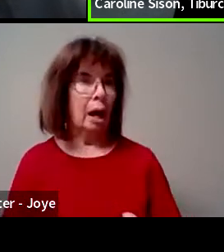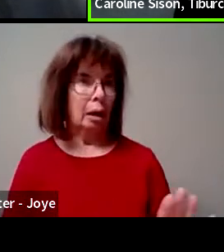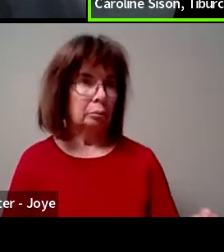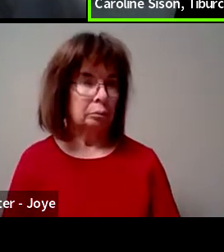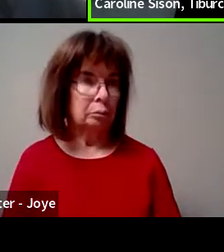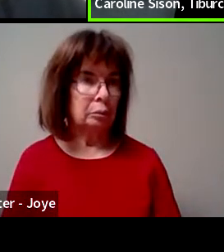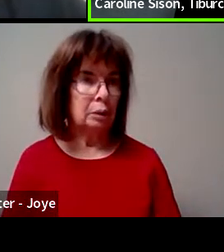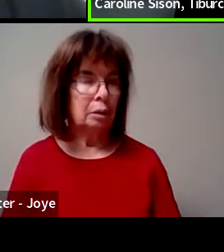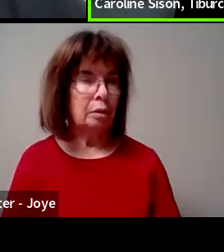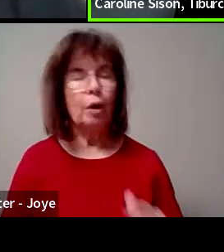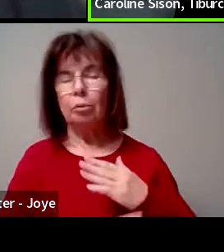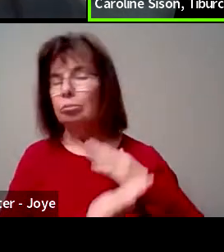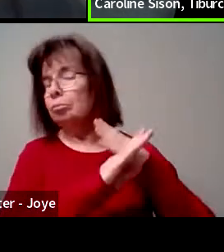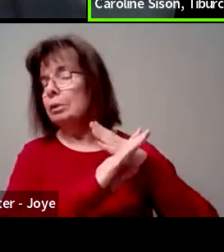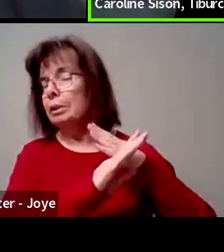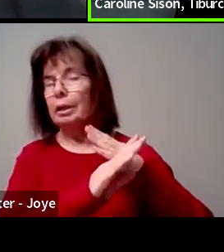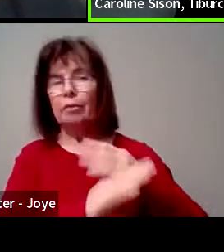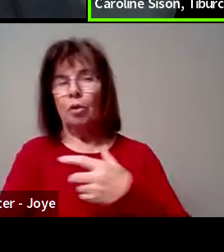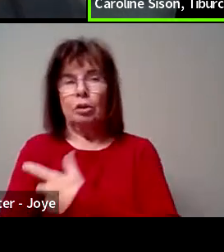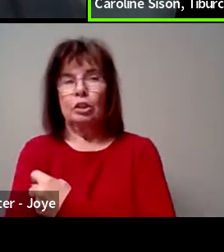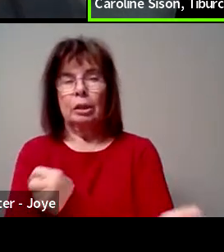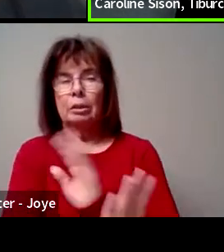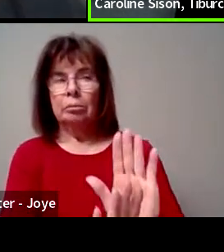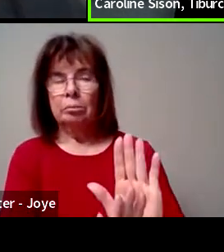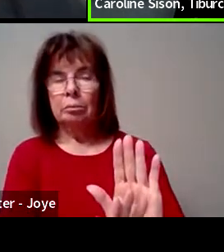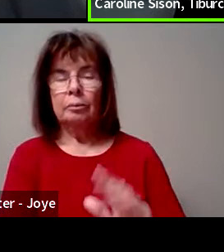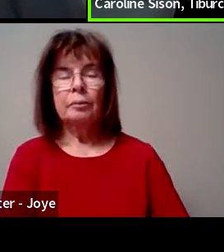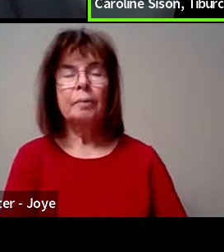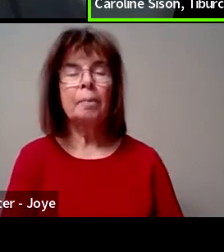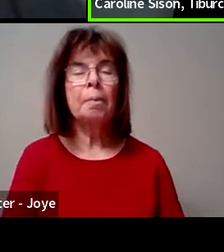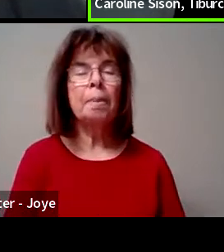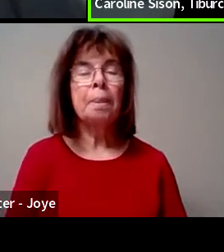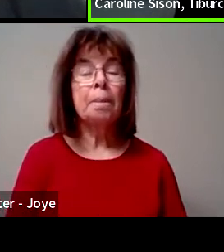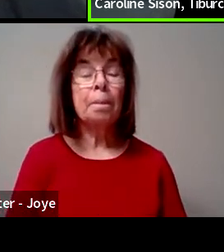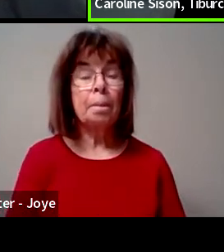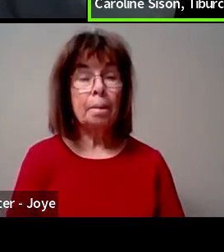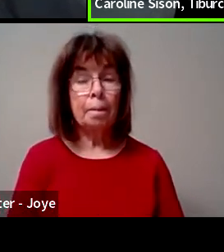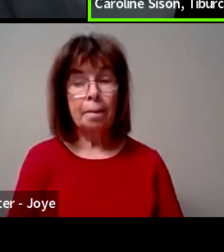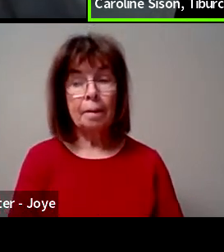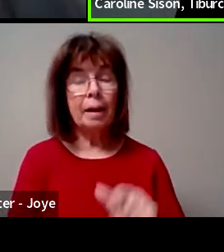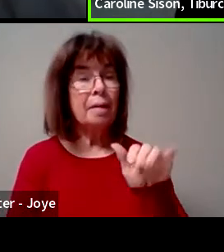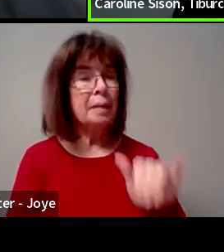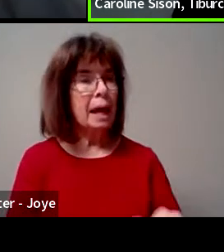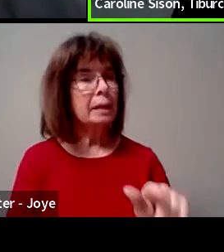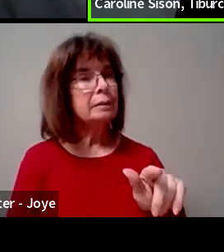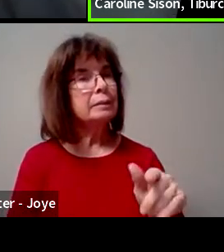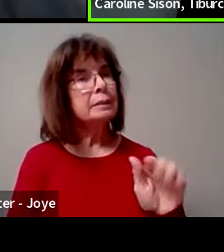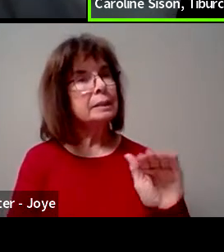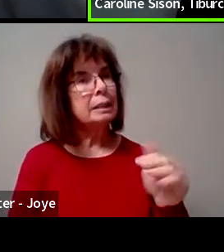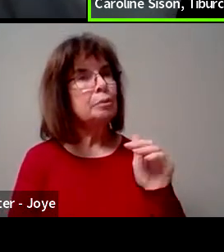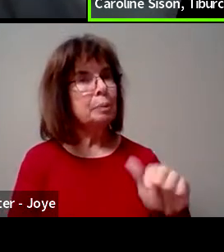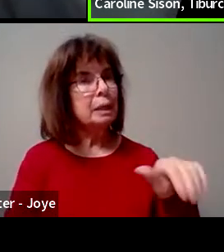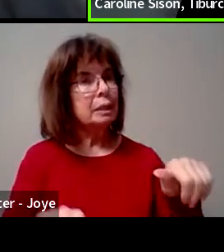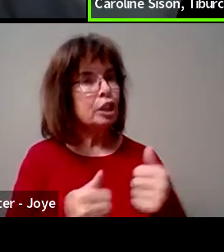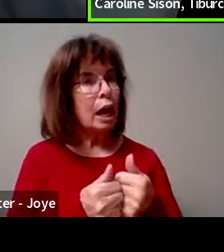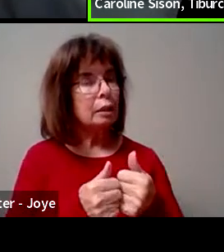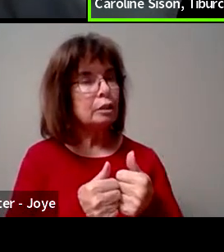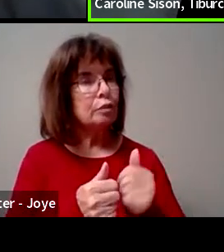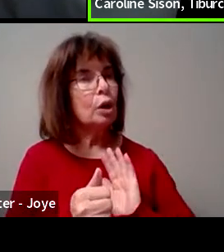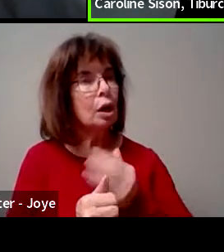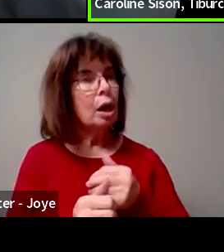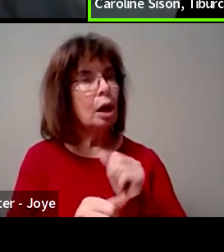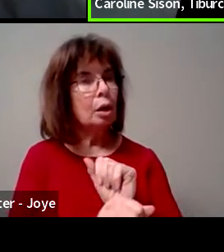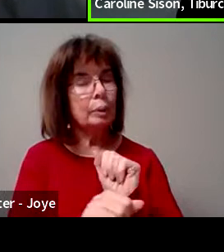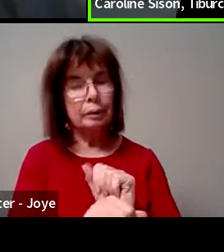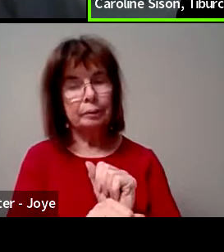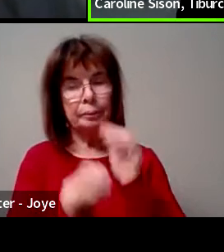are resistant to the vaccine. And I think that still continues to be a challenge to our work. And I think at that